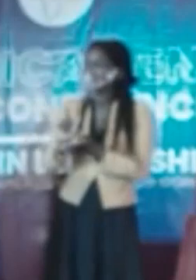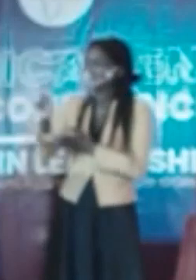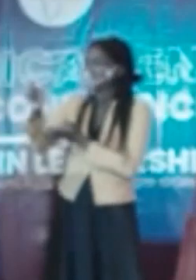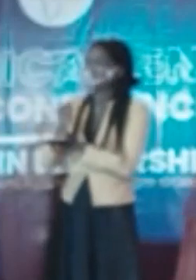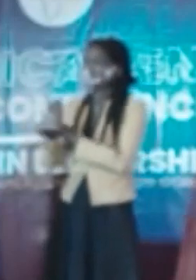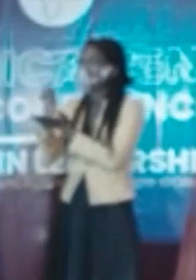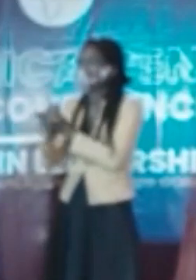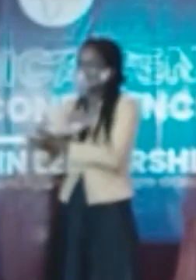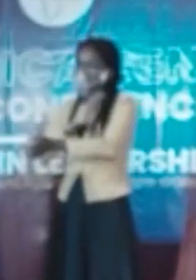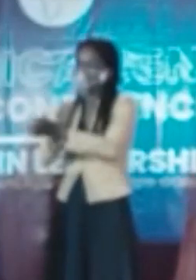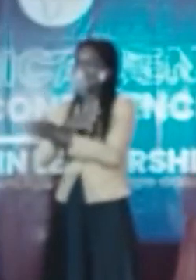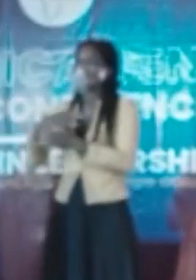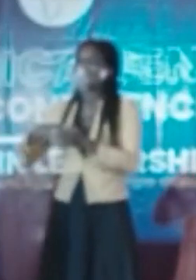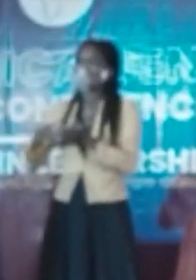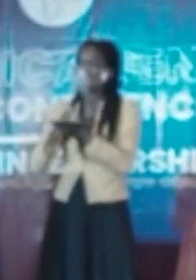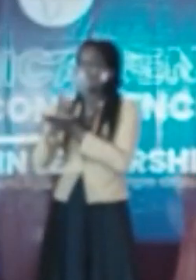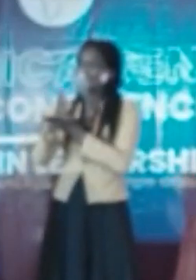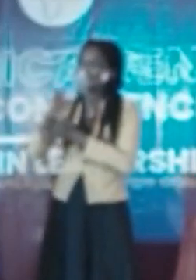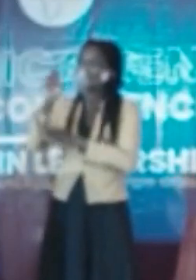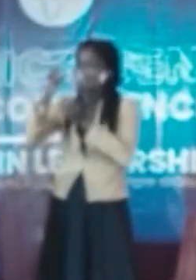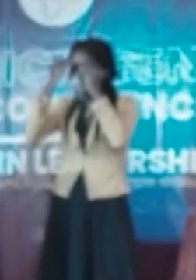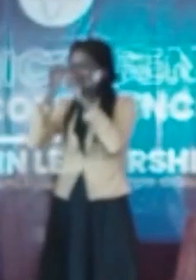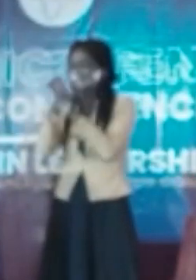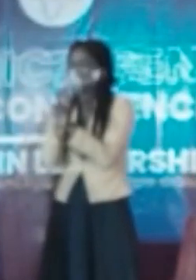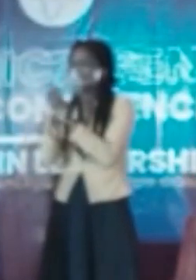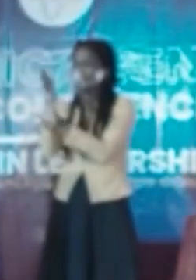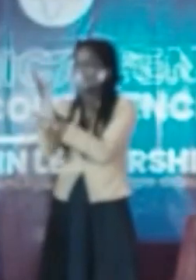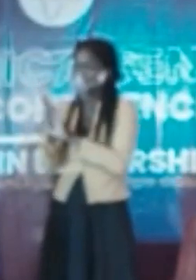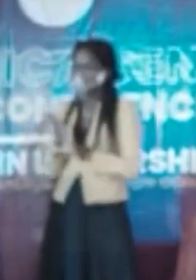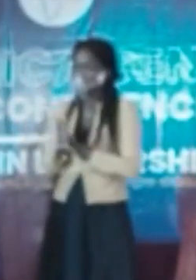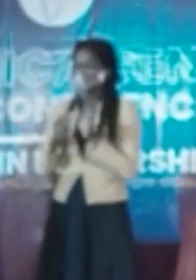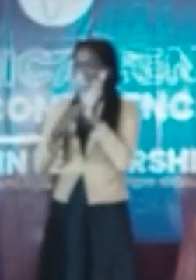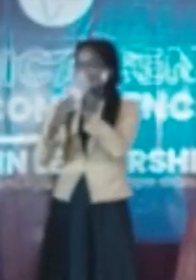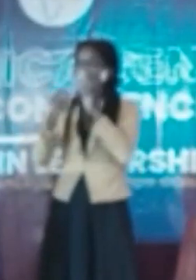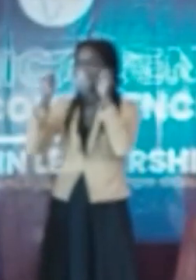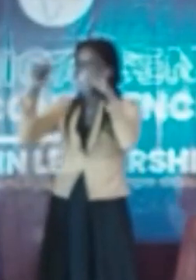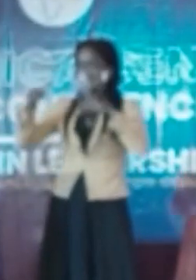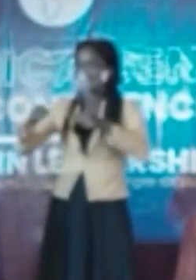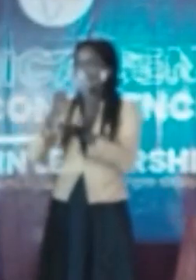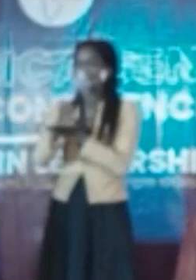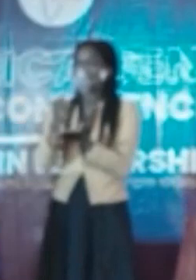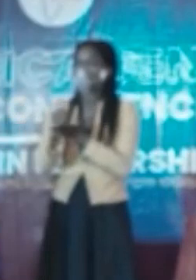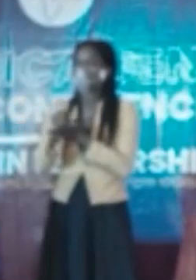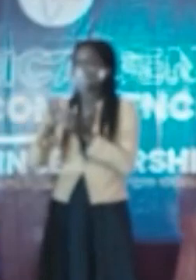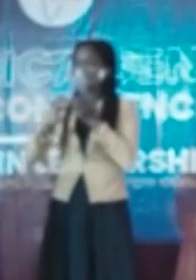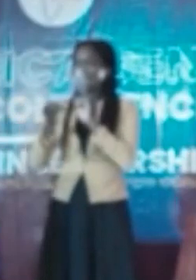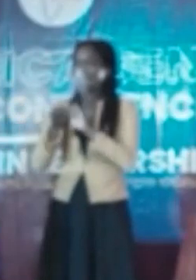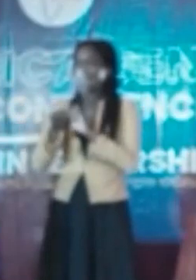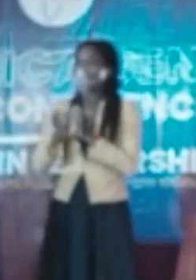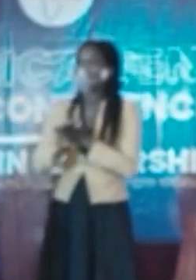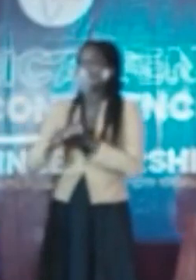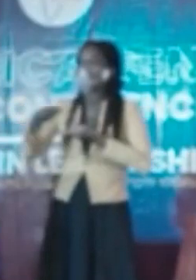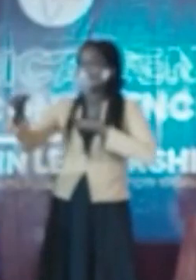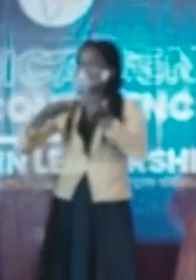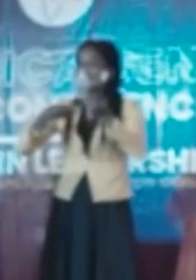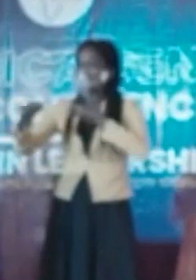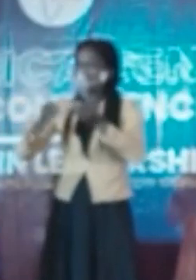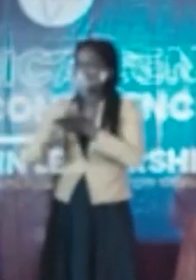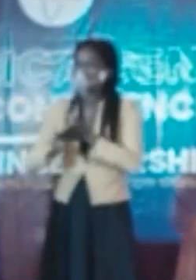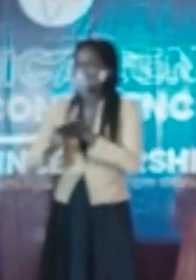careers and communities. For instance, this year the bank is hosting a virtual business